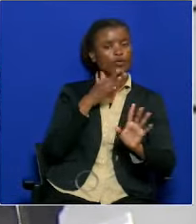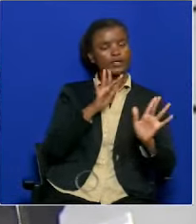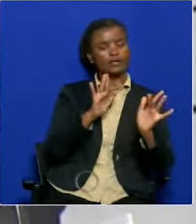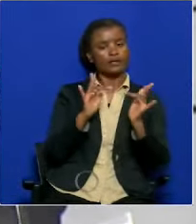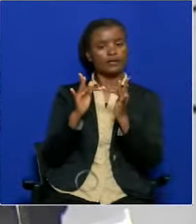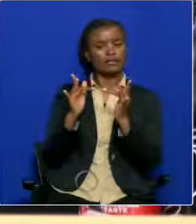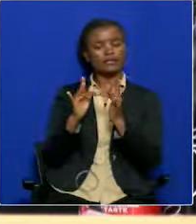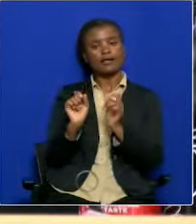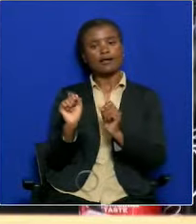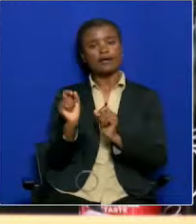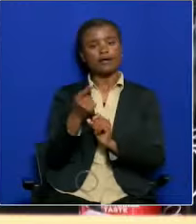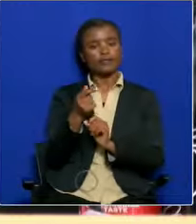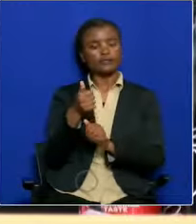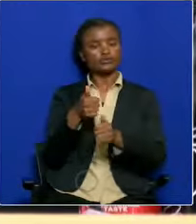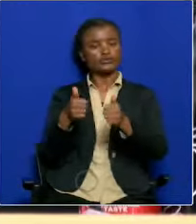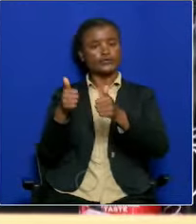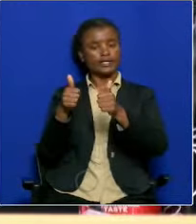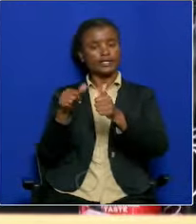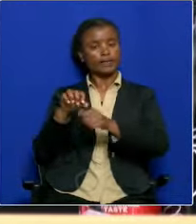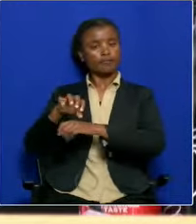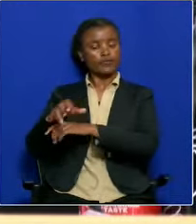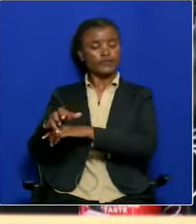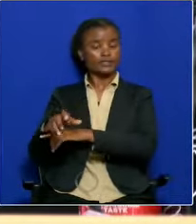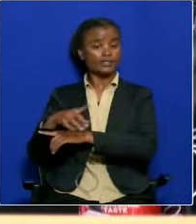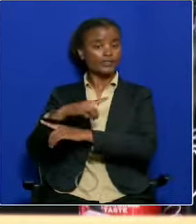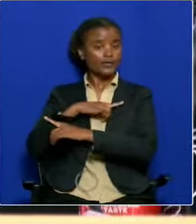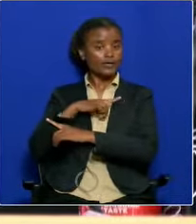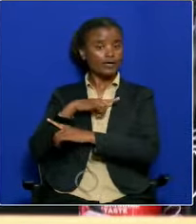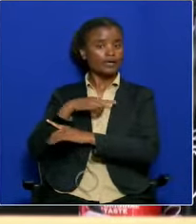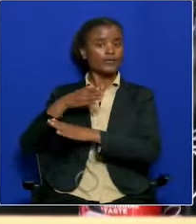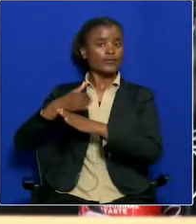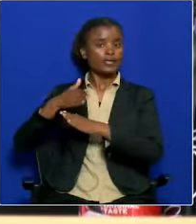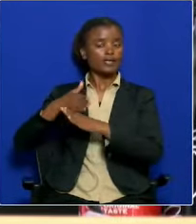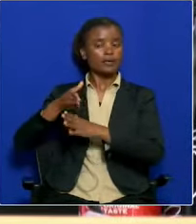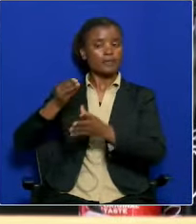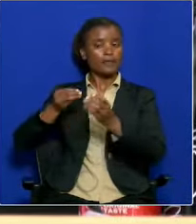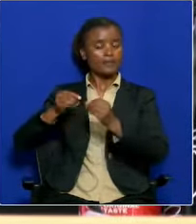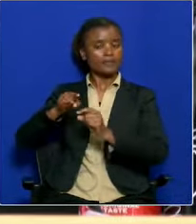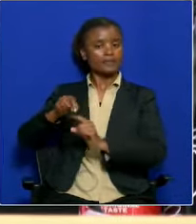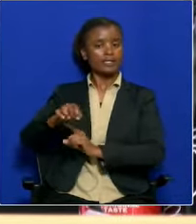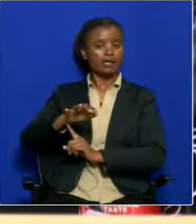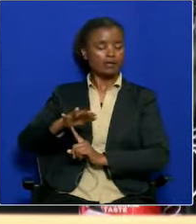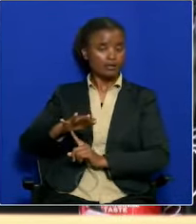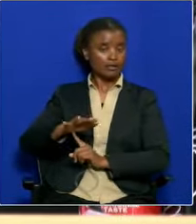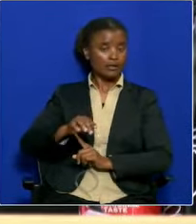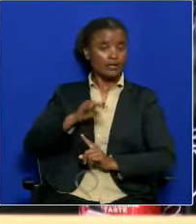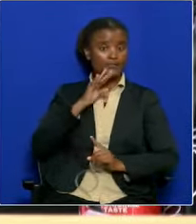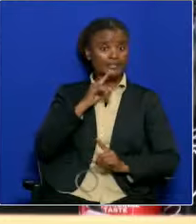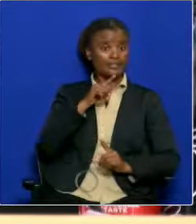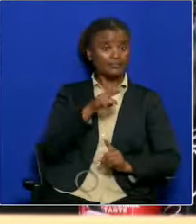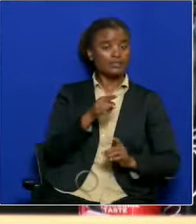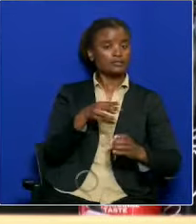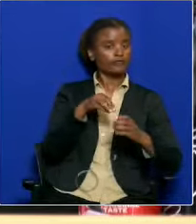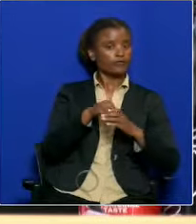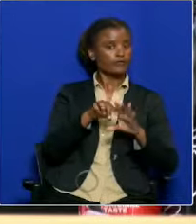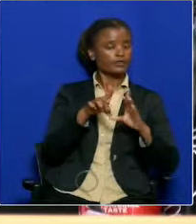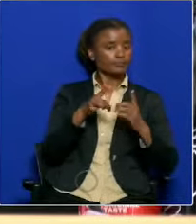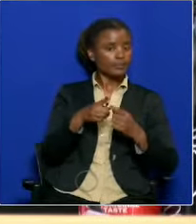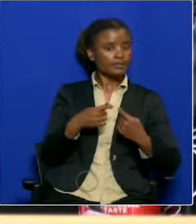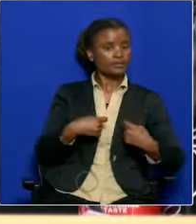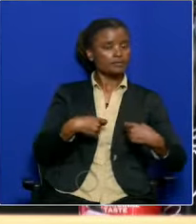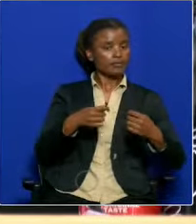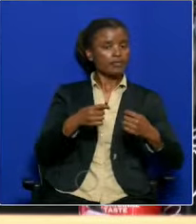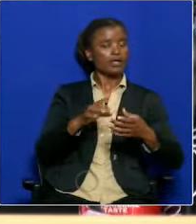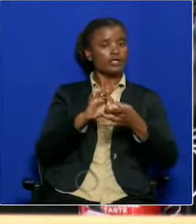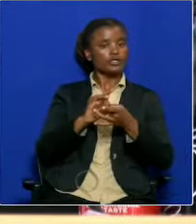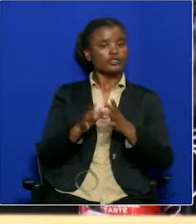because that is how work was generated in that area. So you didn't have to be in supply chain management to be able to assist Mr.